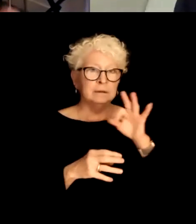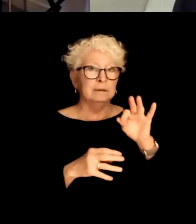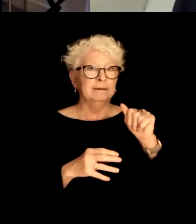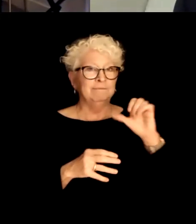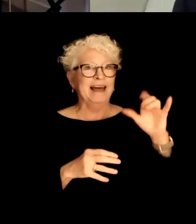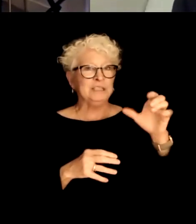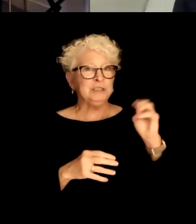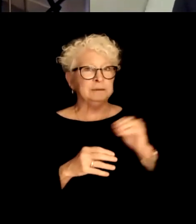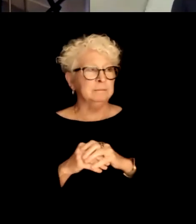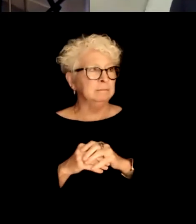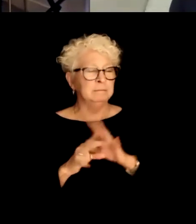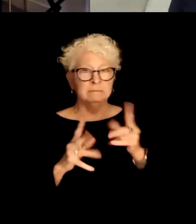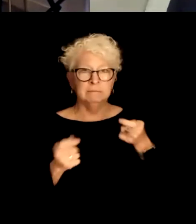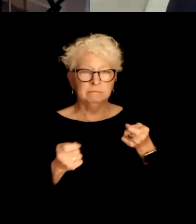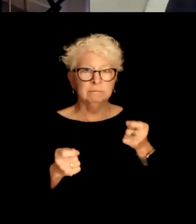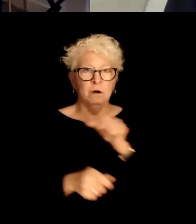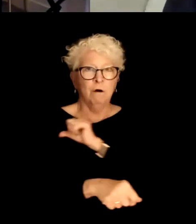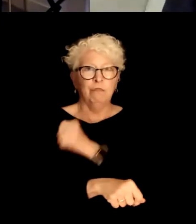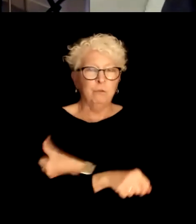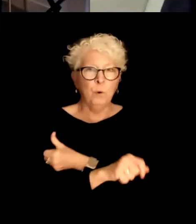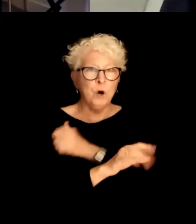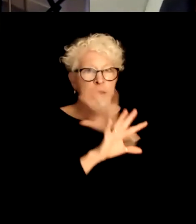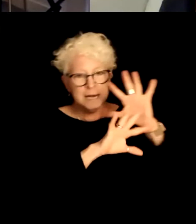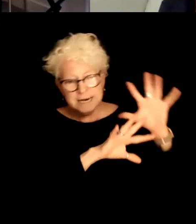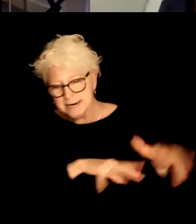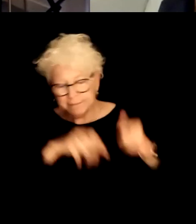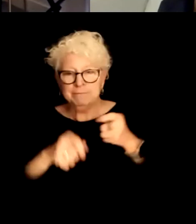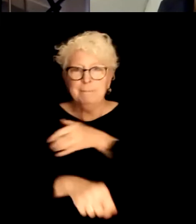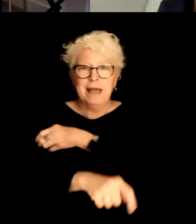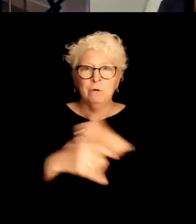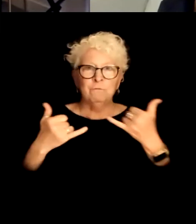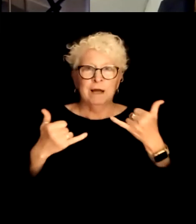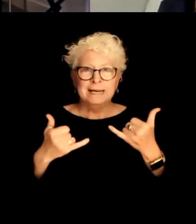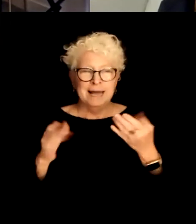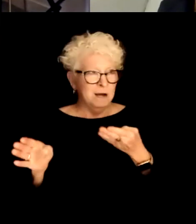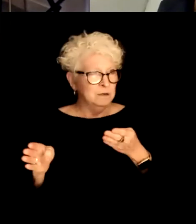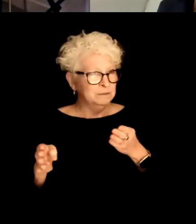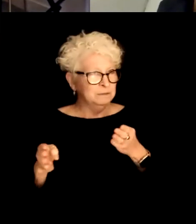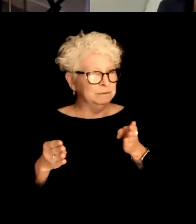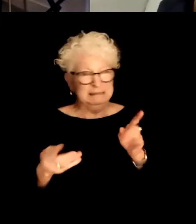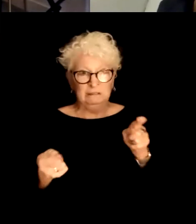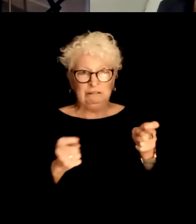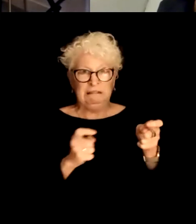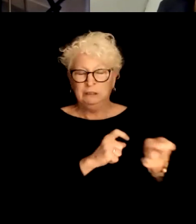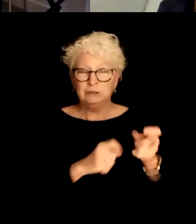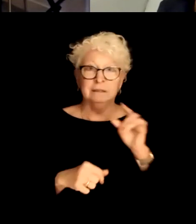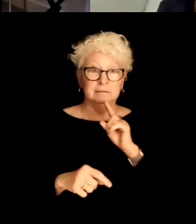not controversial anymore, but that's a part of what is happening in our society right now. And, you know, I do think